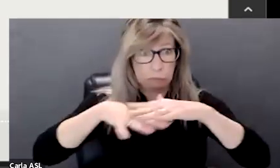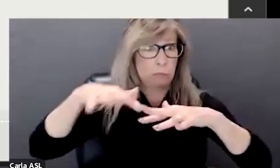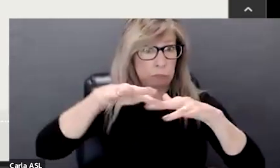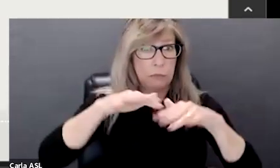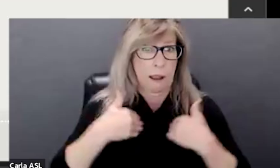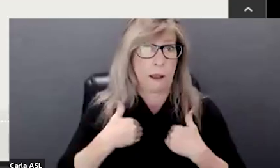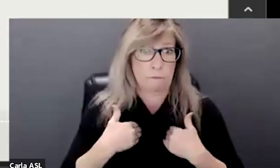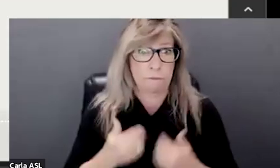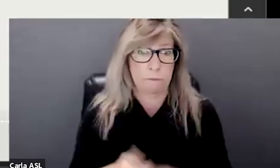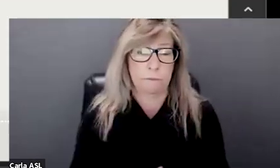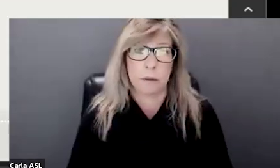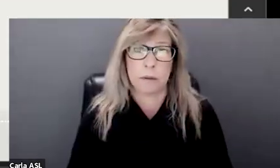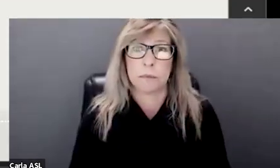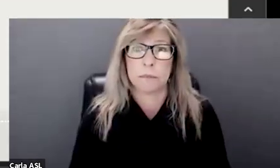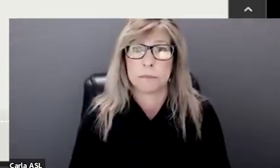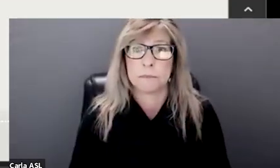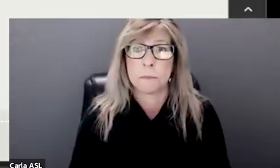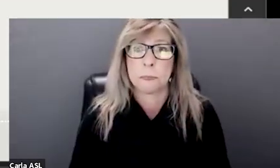quite clearly that